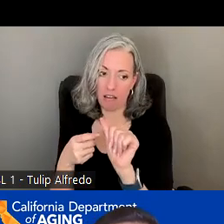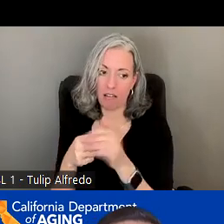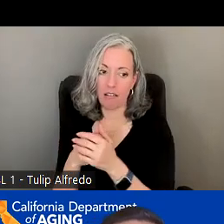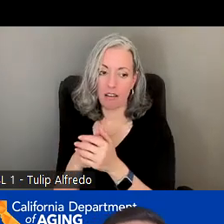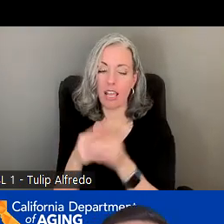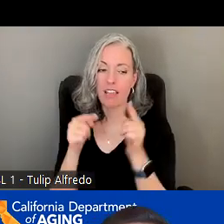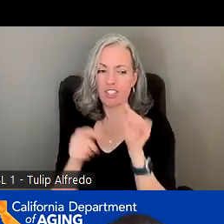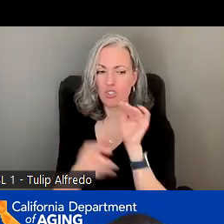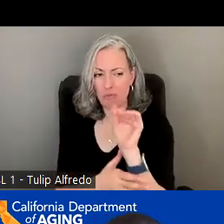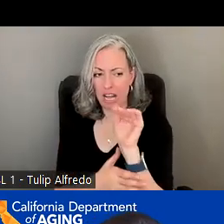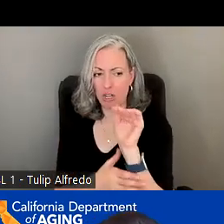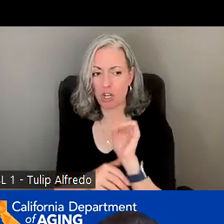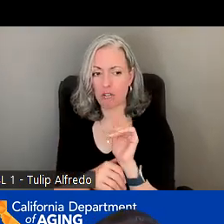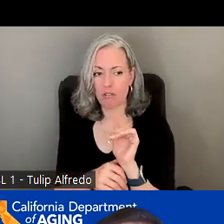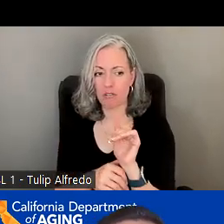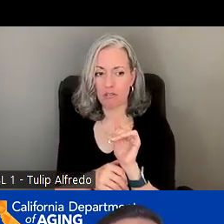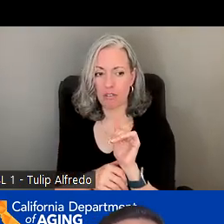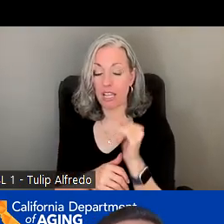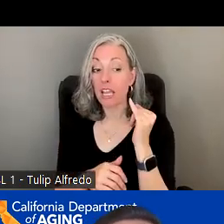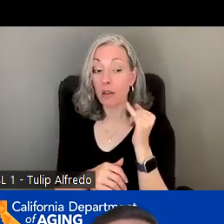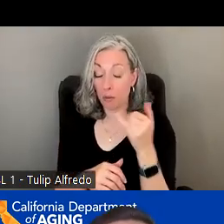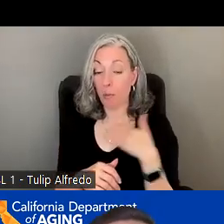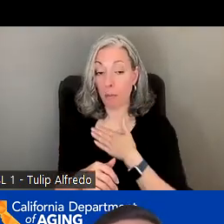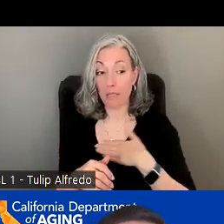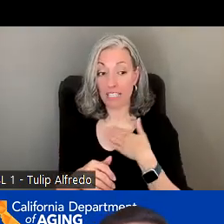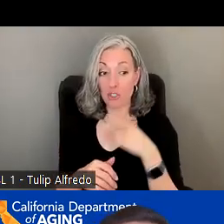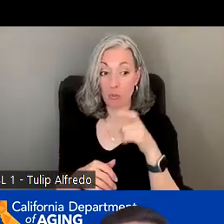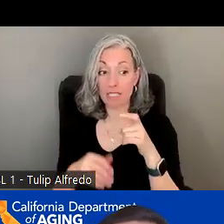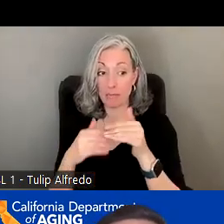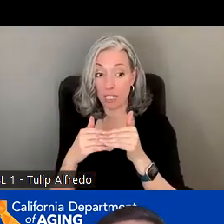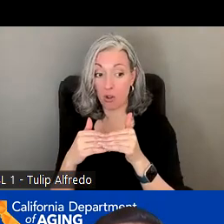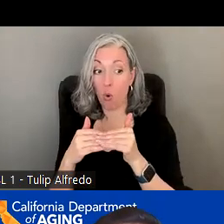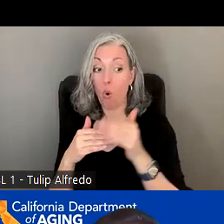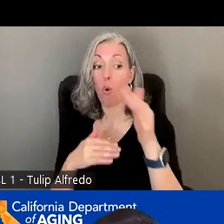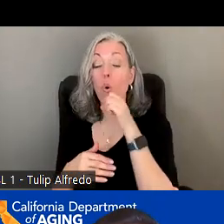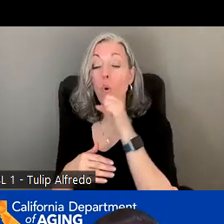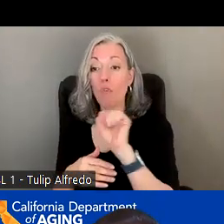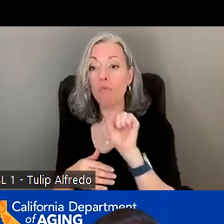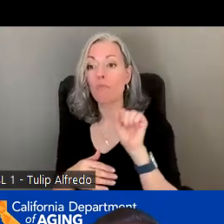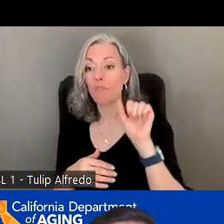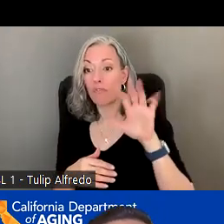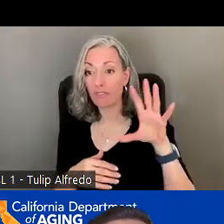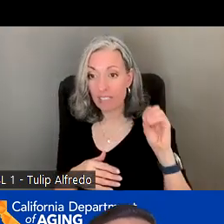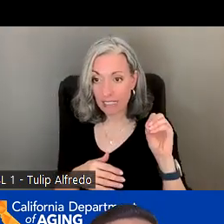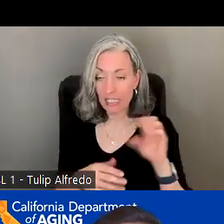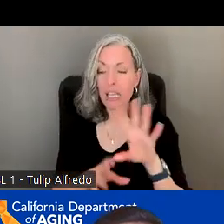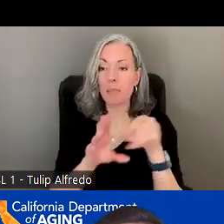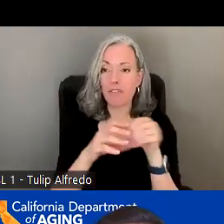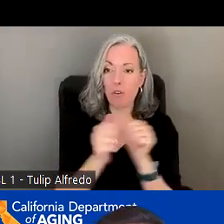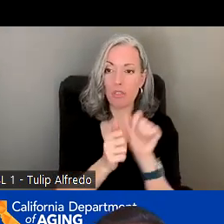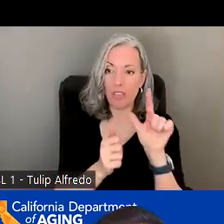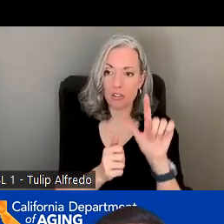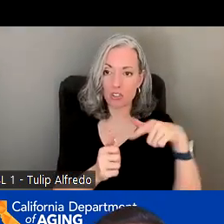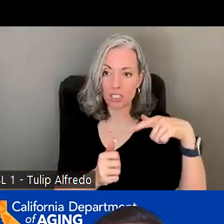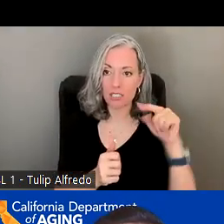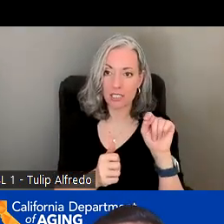as a reminder, to qualify to take the survey, one had to be at least 50 years of age, to reside in the state, and be a member of the LGBTQIA plus community. And the